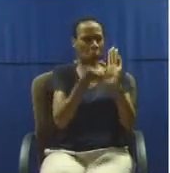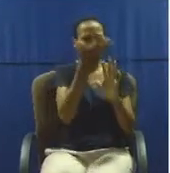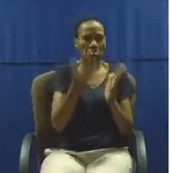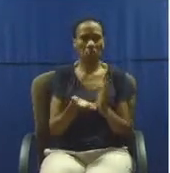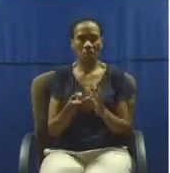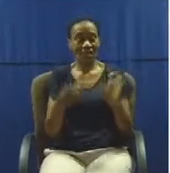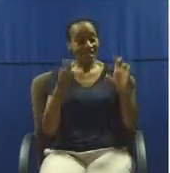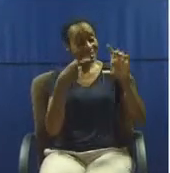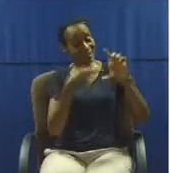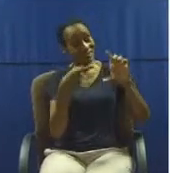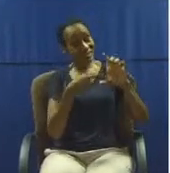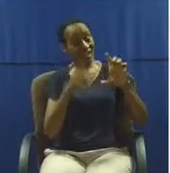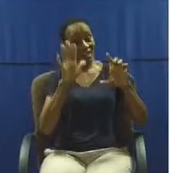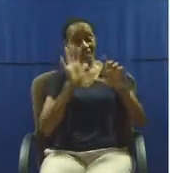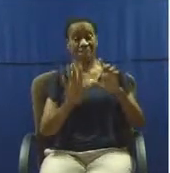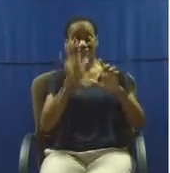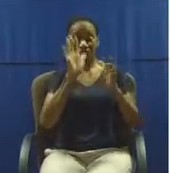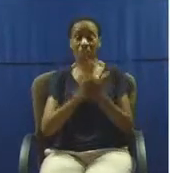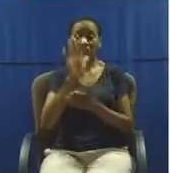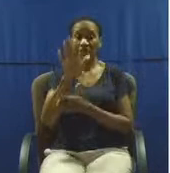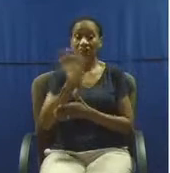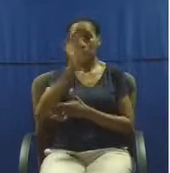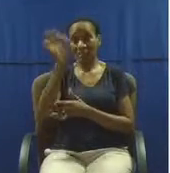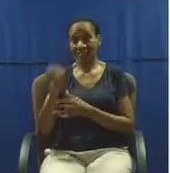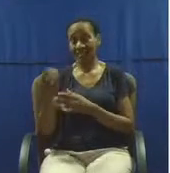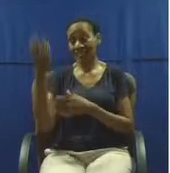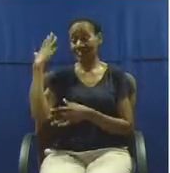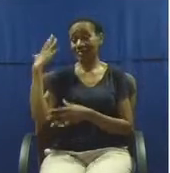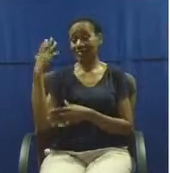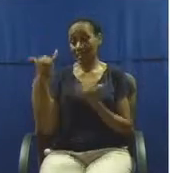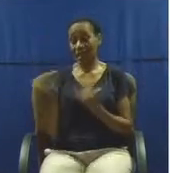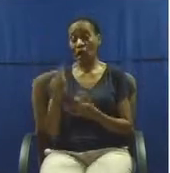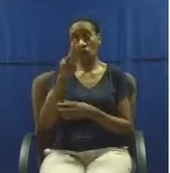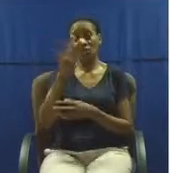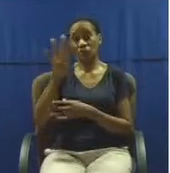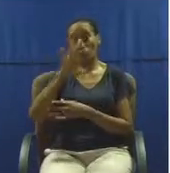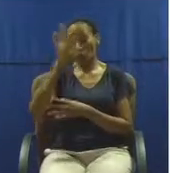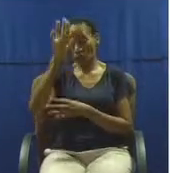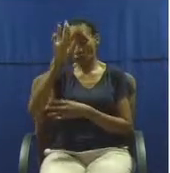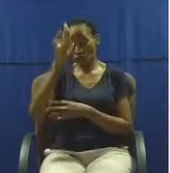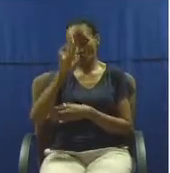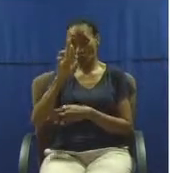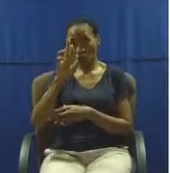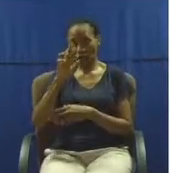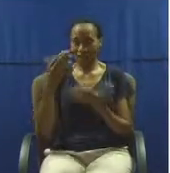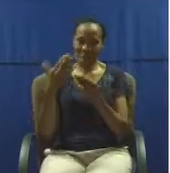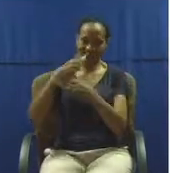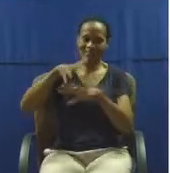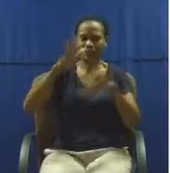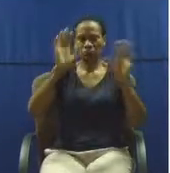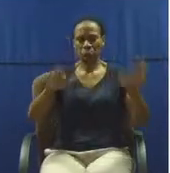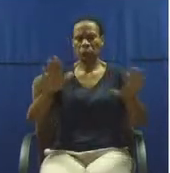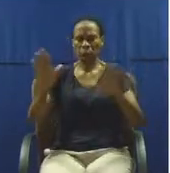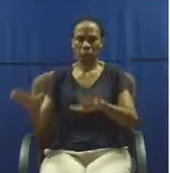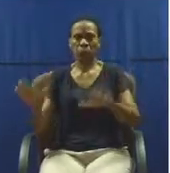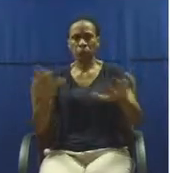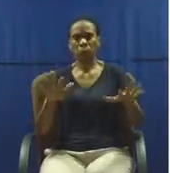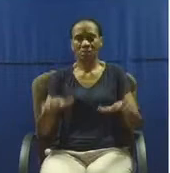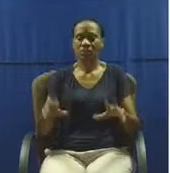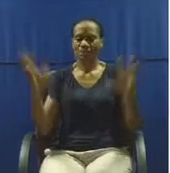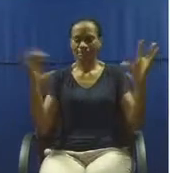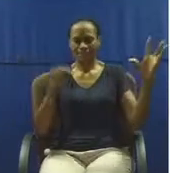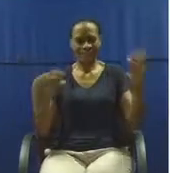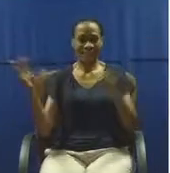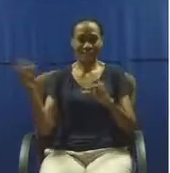15 Rand in 2015 and now costs 24 Rand. And they're going to go up more. Order. Mr. President.